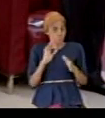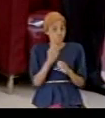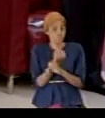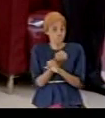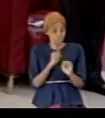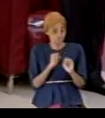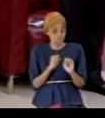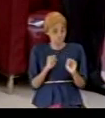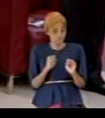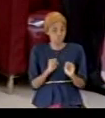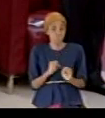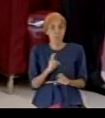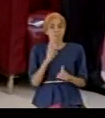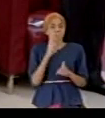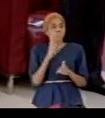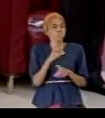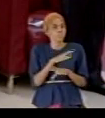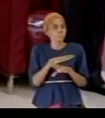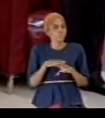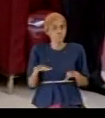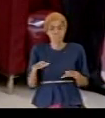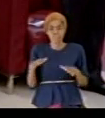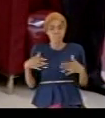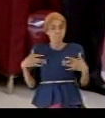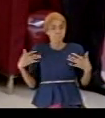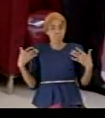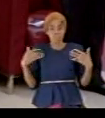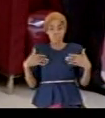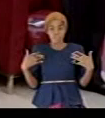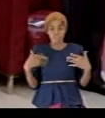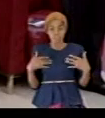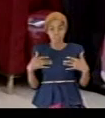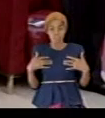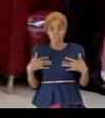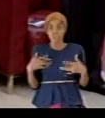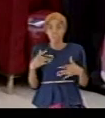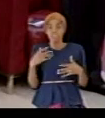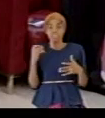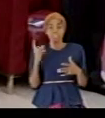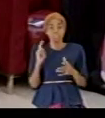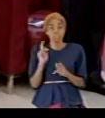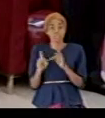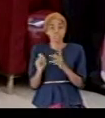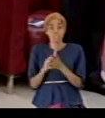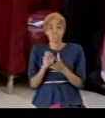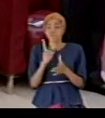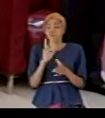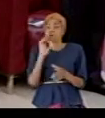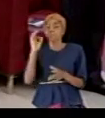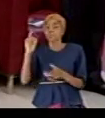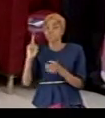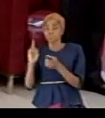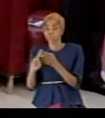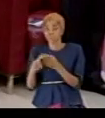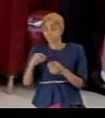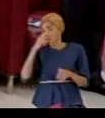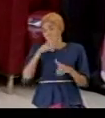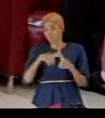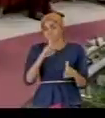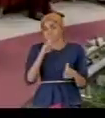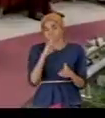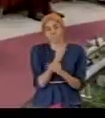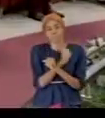You don't fear those that you are preaching to, but you love them, because that is the